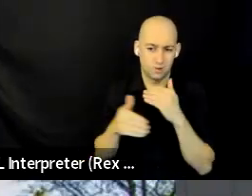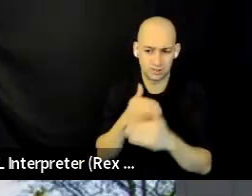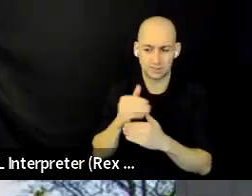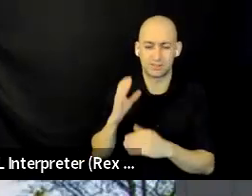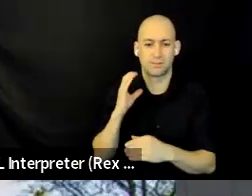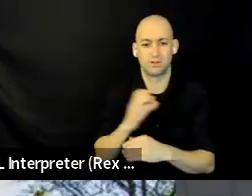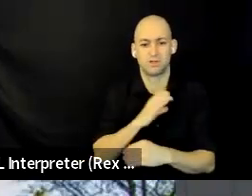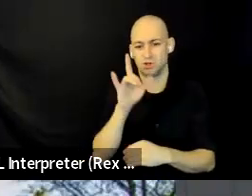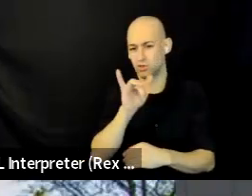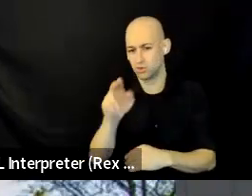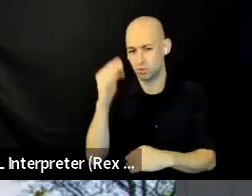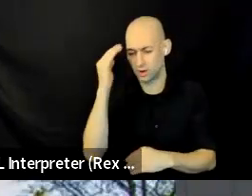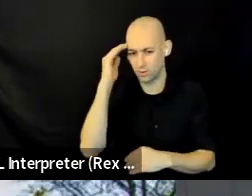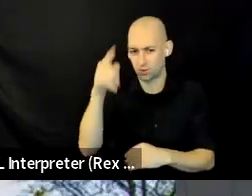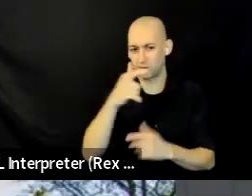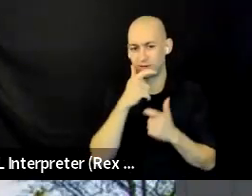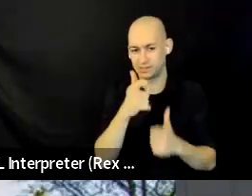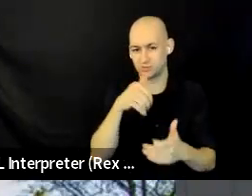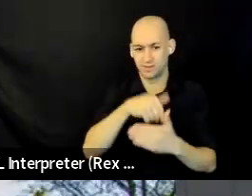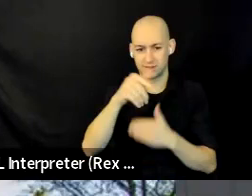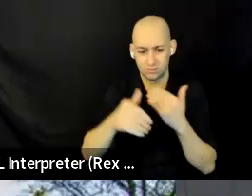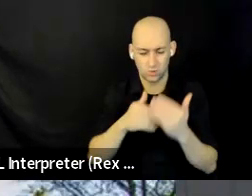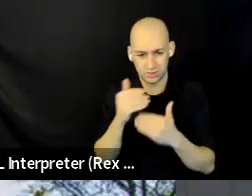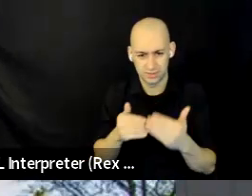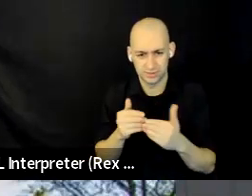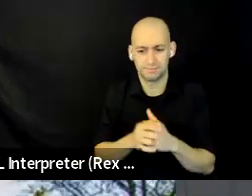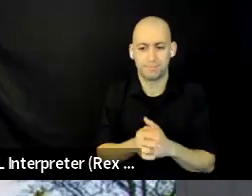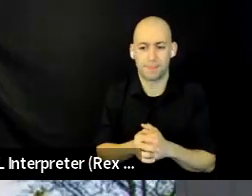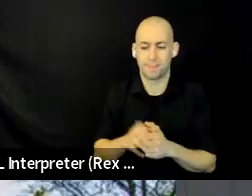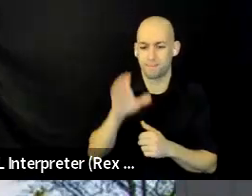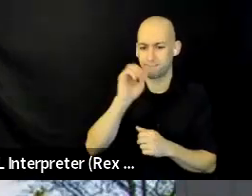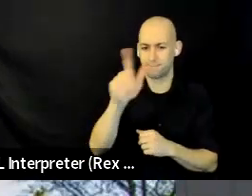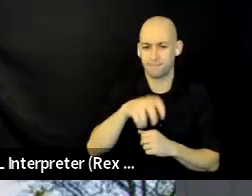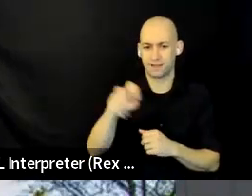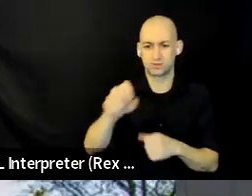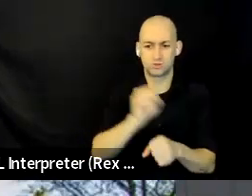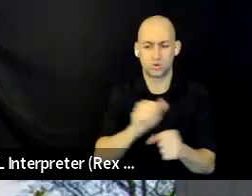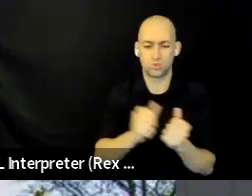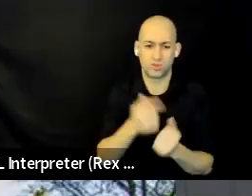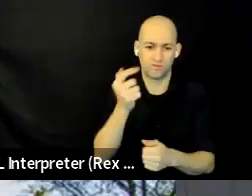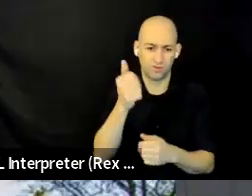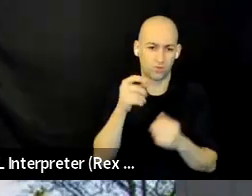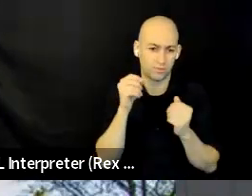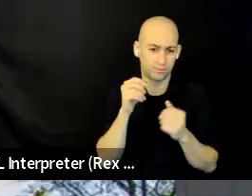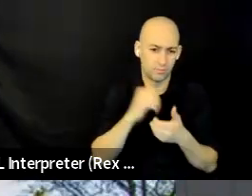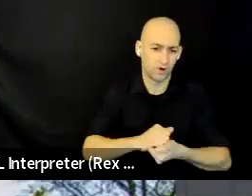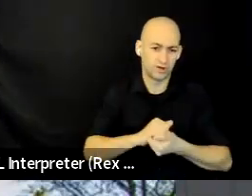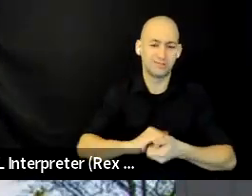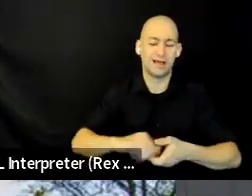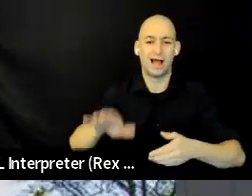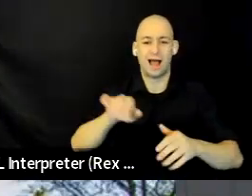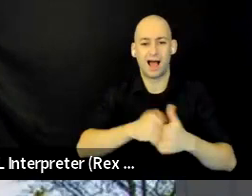in this topic. So Caltrans, we've been working with a few partners on opportunities to better align